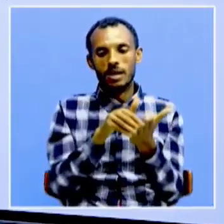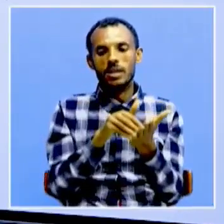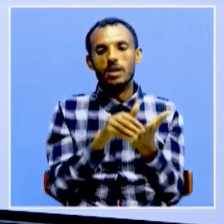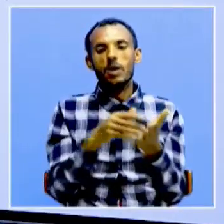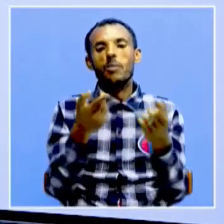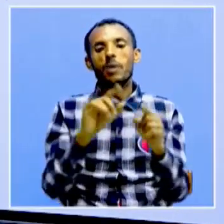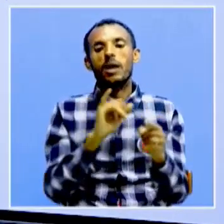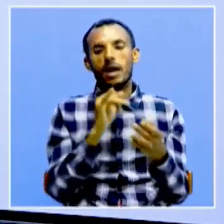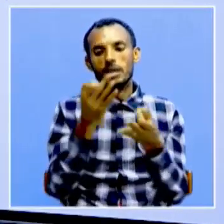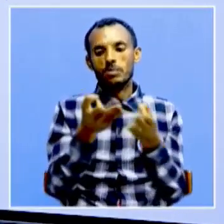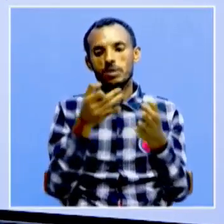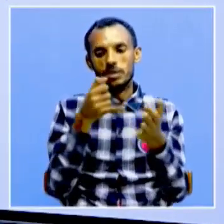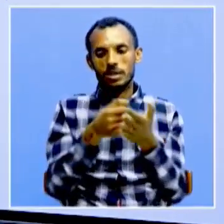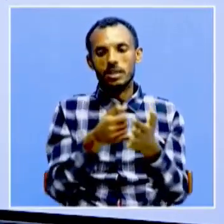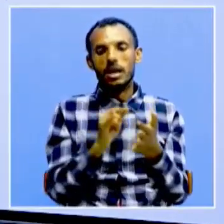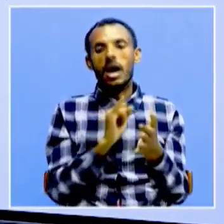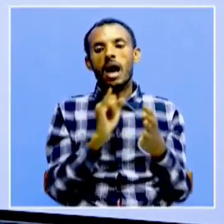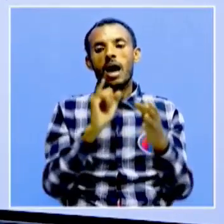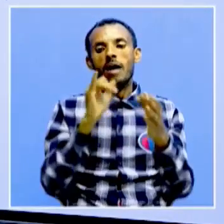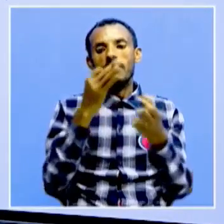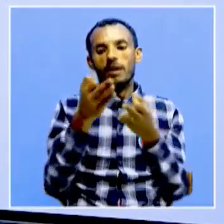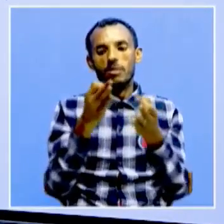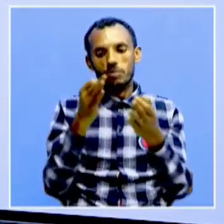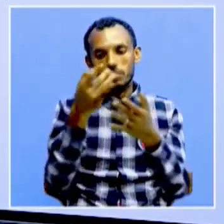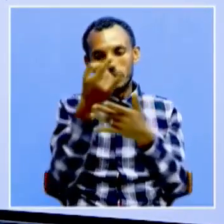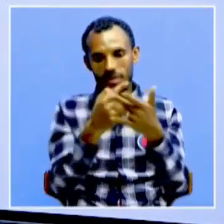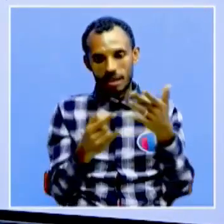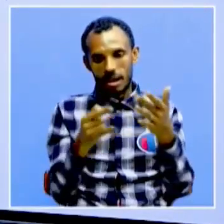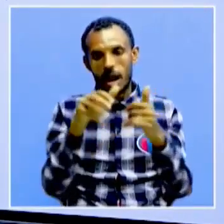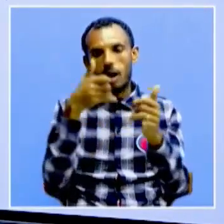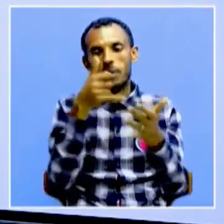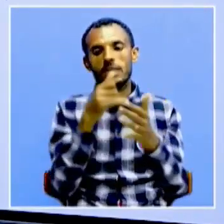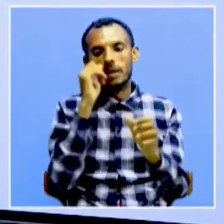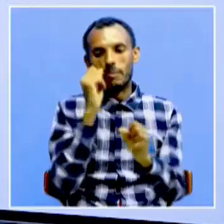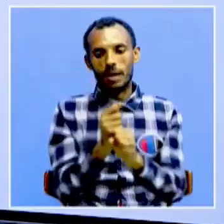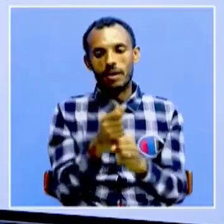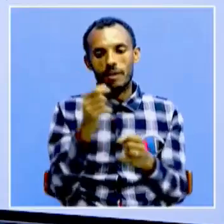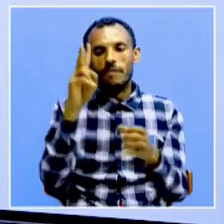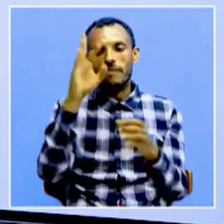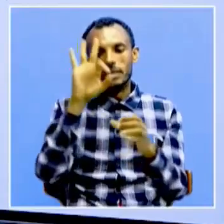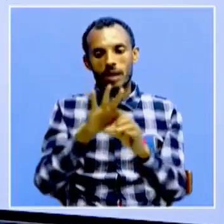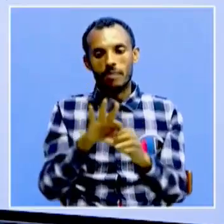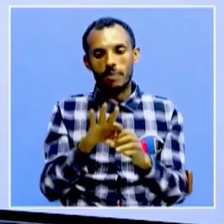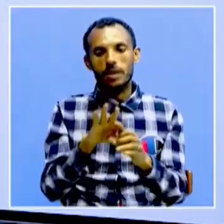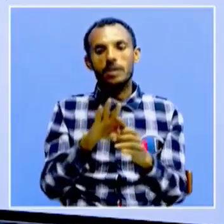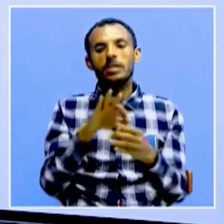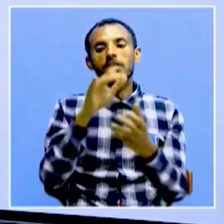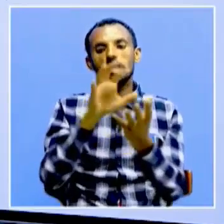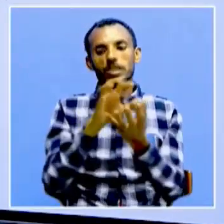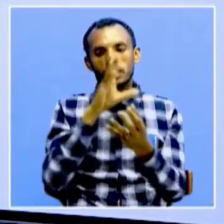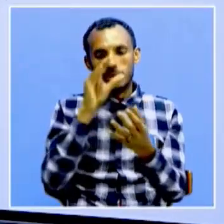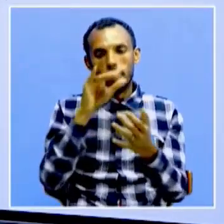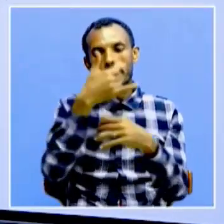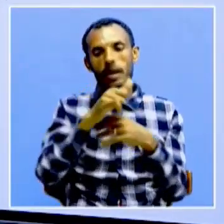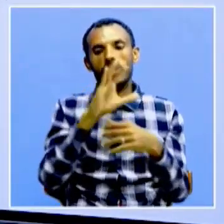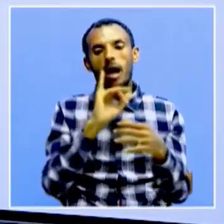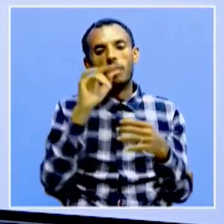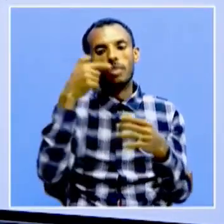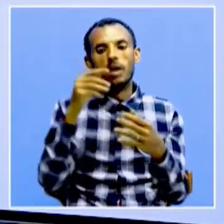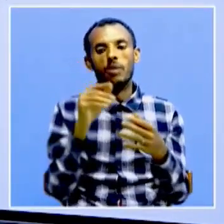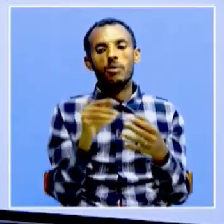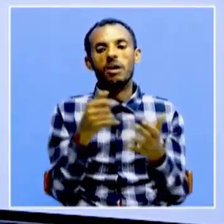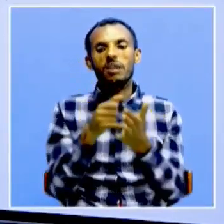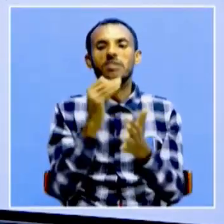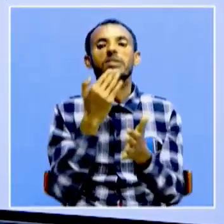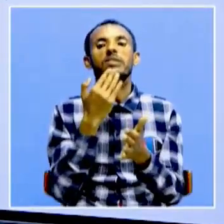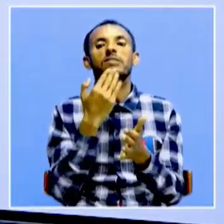it, I tell you the detail how it is made of. It is made of vegetables, cheese, and bread. And I also tell you its taste.